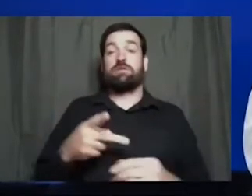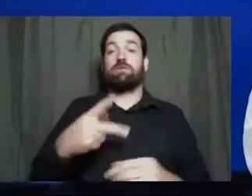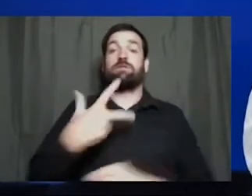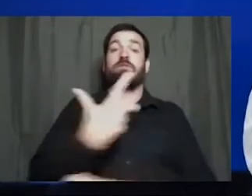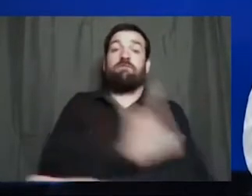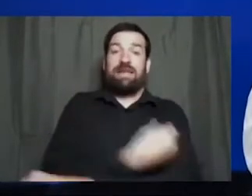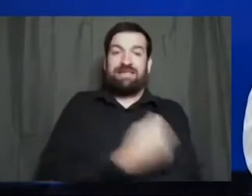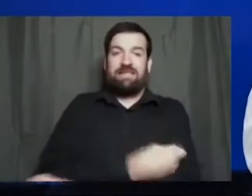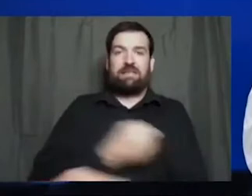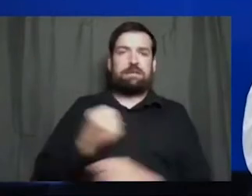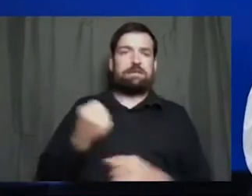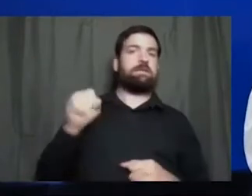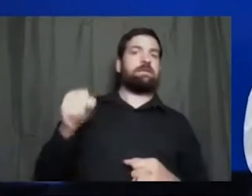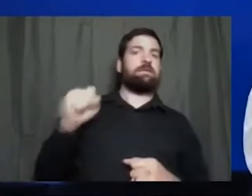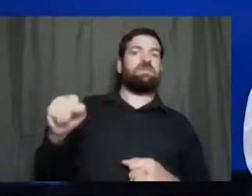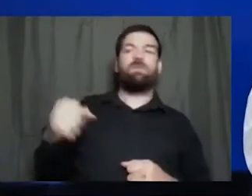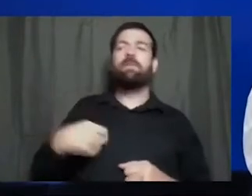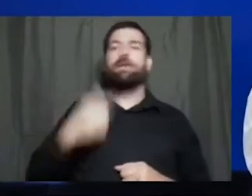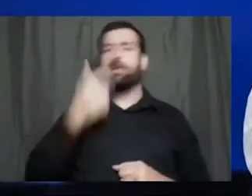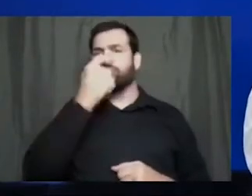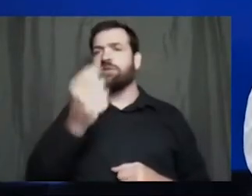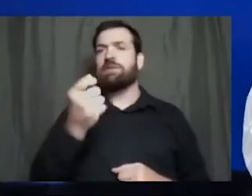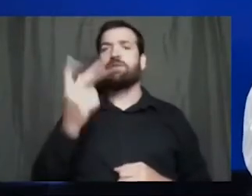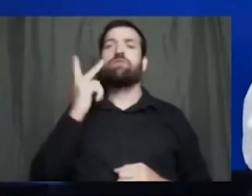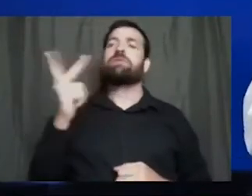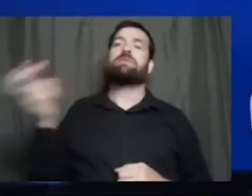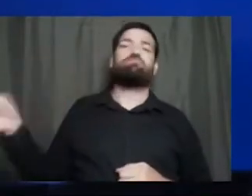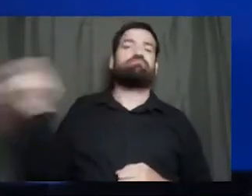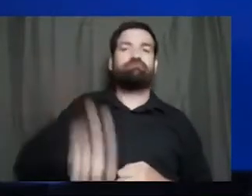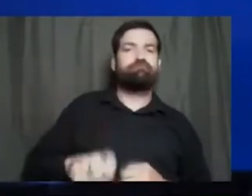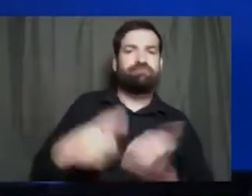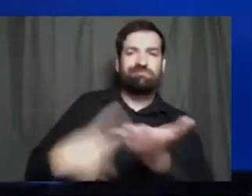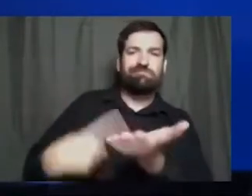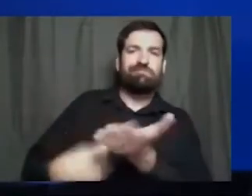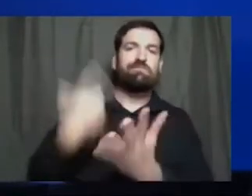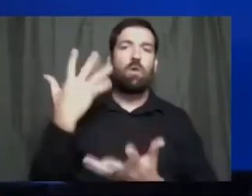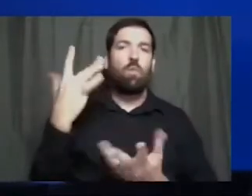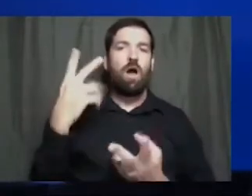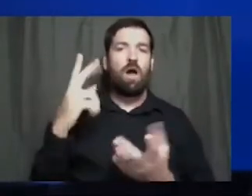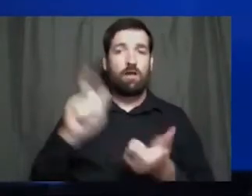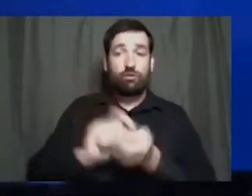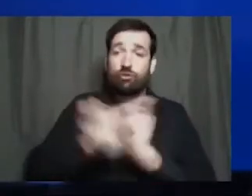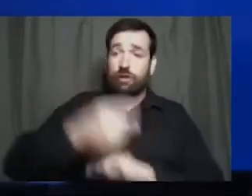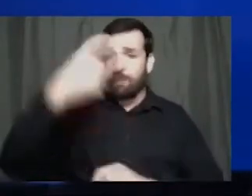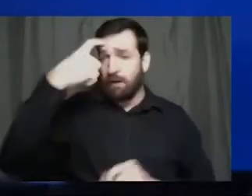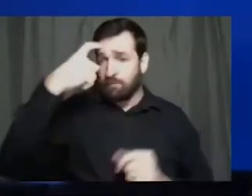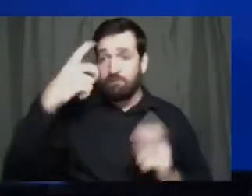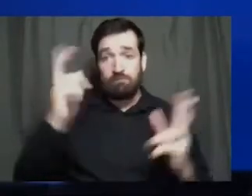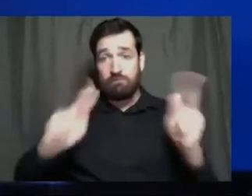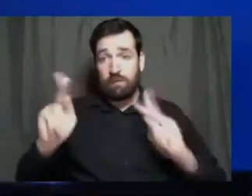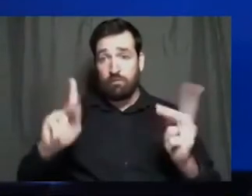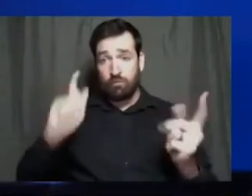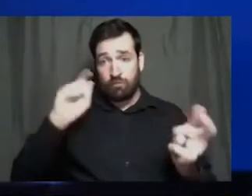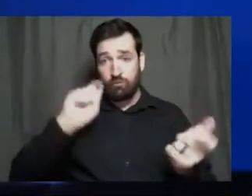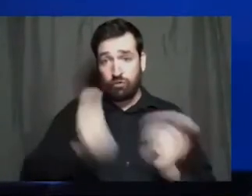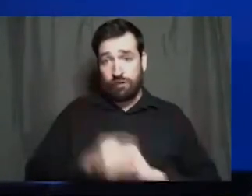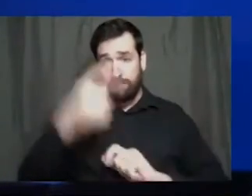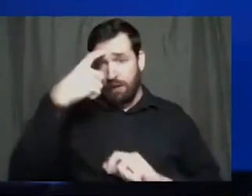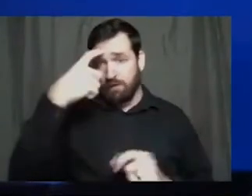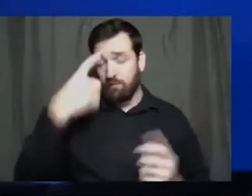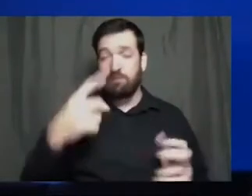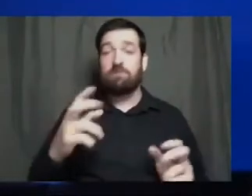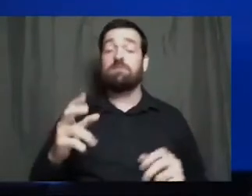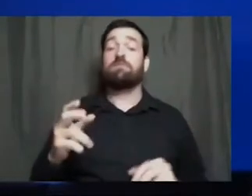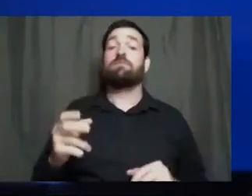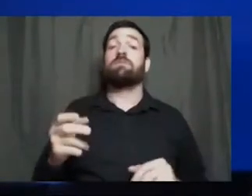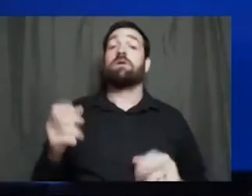some people and talk with them about why'd you change your mind? Yeah. Because I think people need to know there are people changing their minds, and what we're seeing is that folks are scared of the Delta